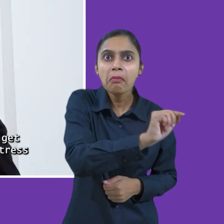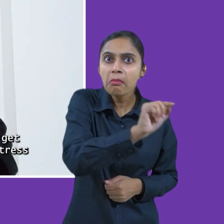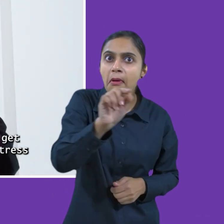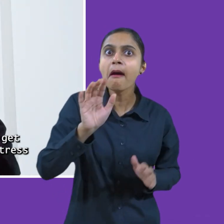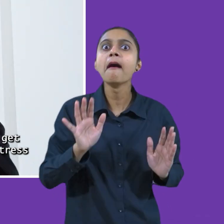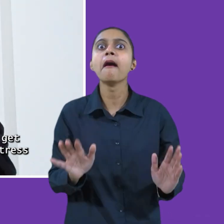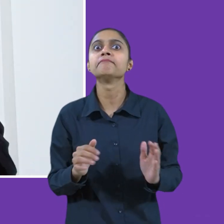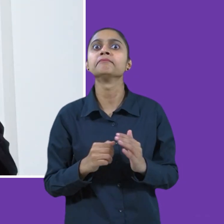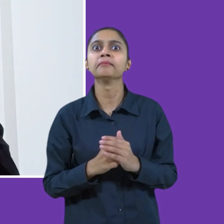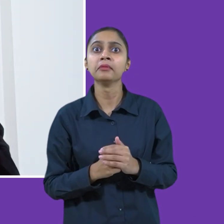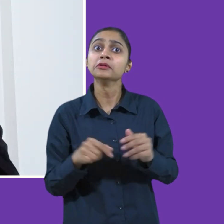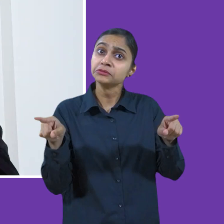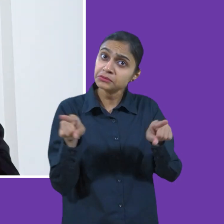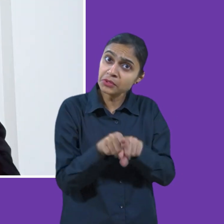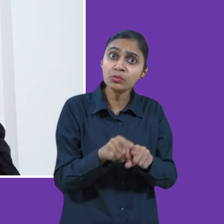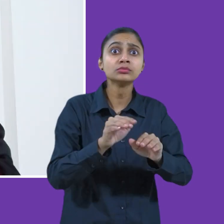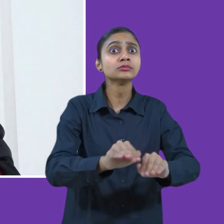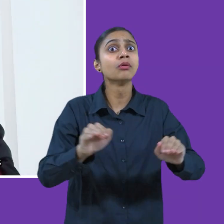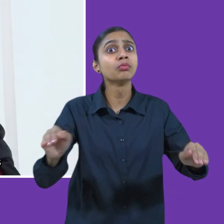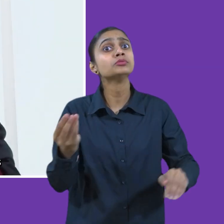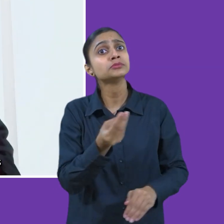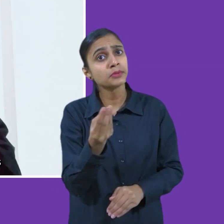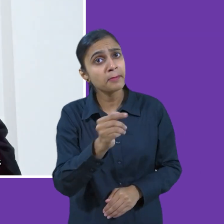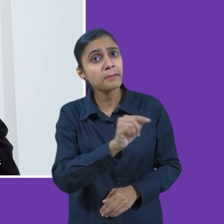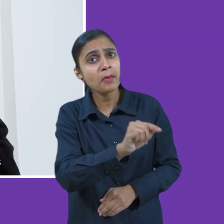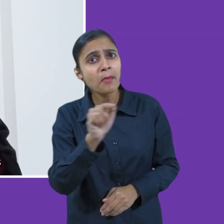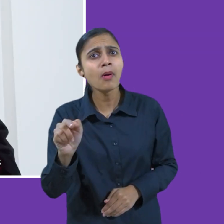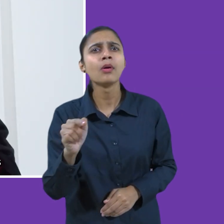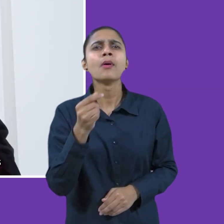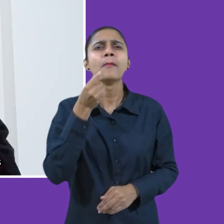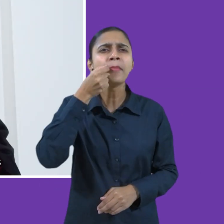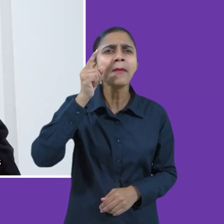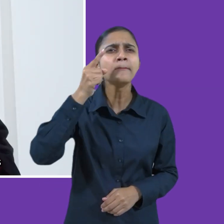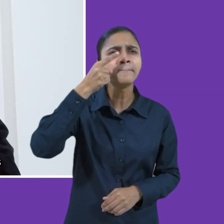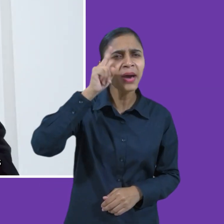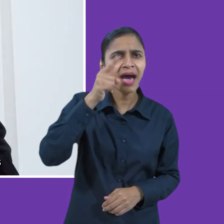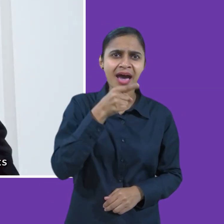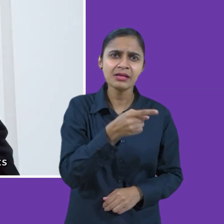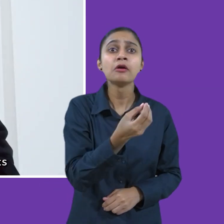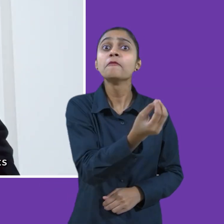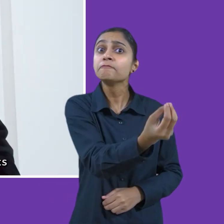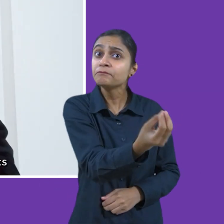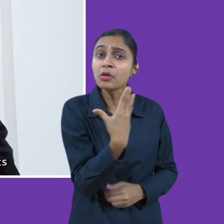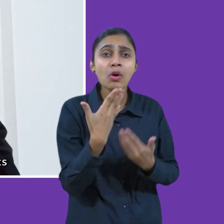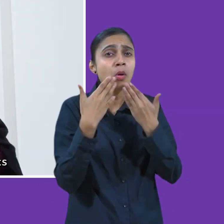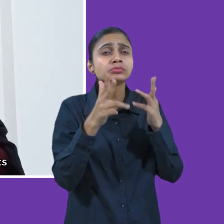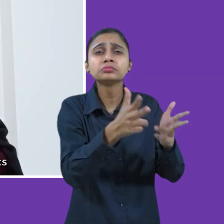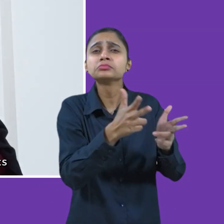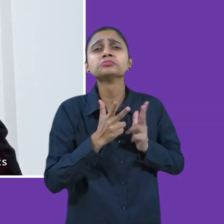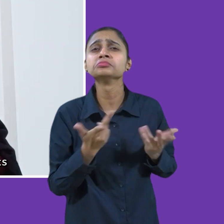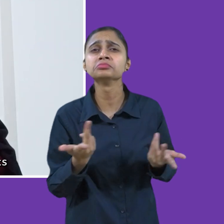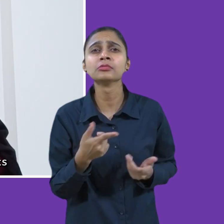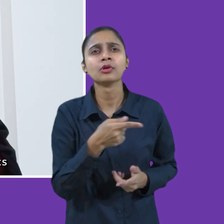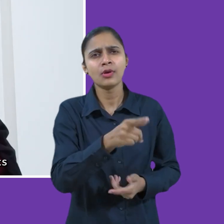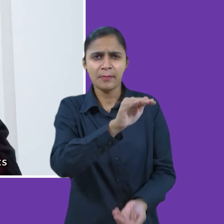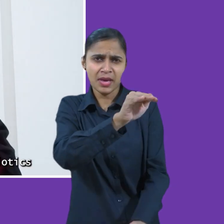stress, and it automatically aggravates also. So even this was observed in some case for children also. One of the